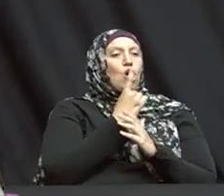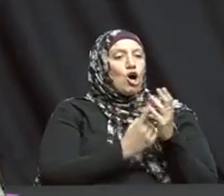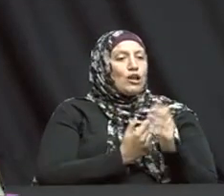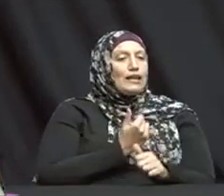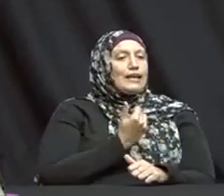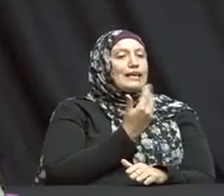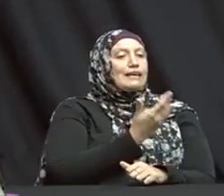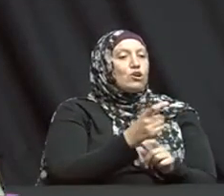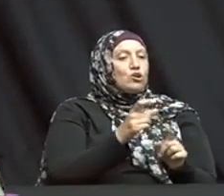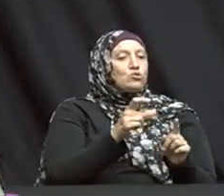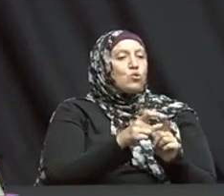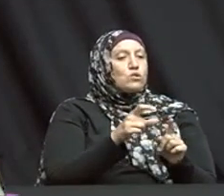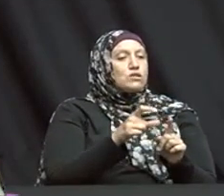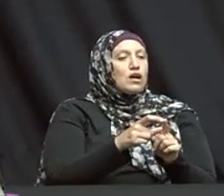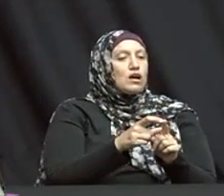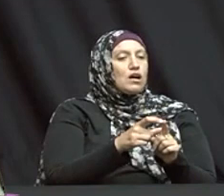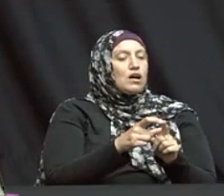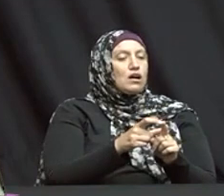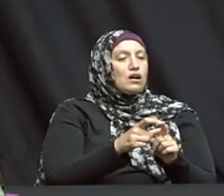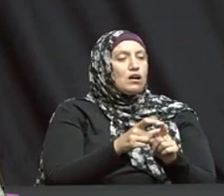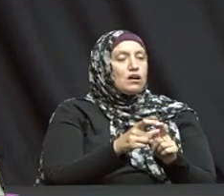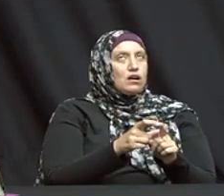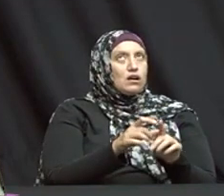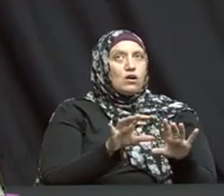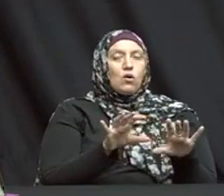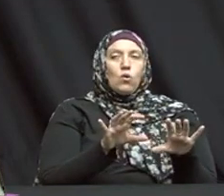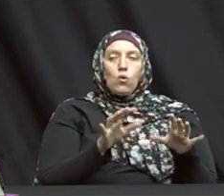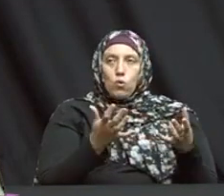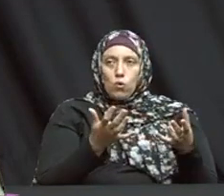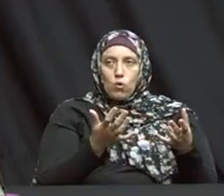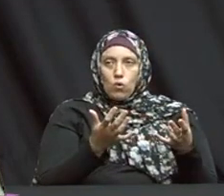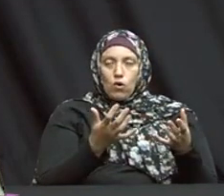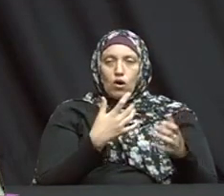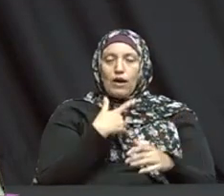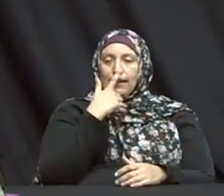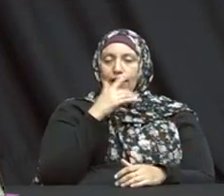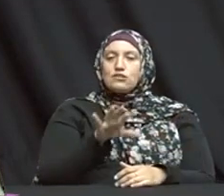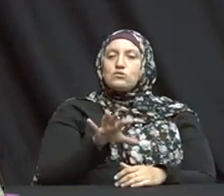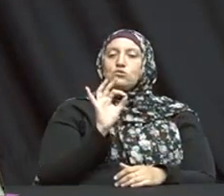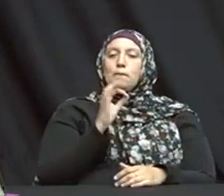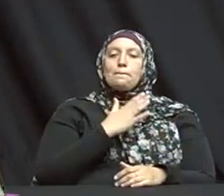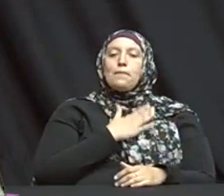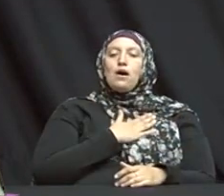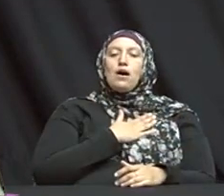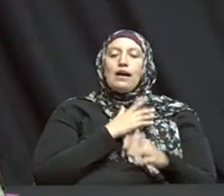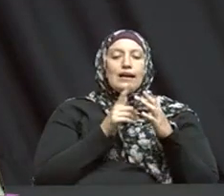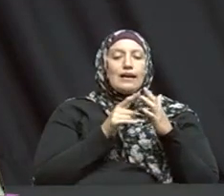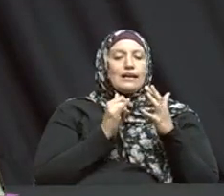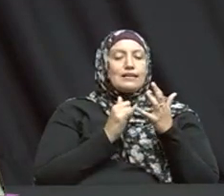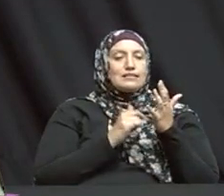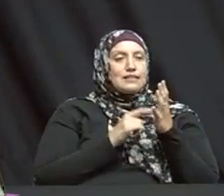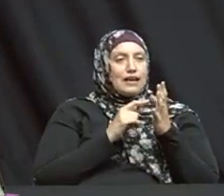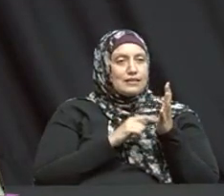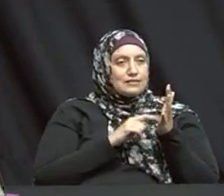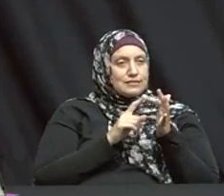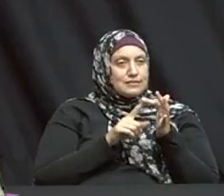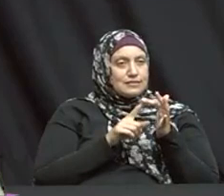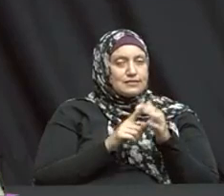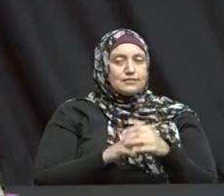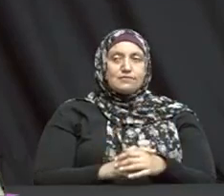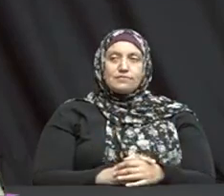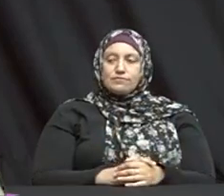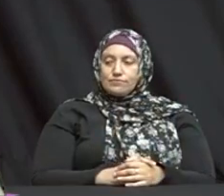and or alternatively nominating my estate, I should not simply choose my daughter only.